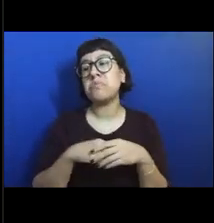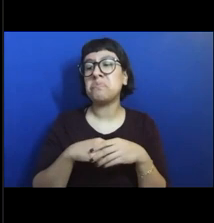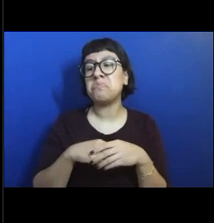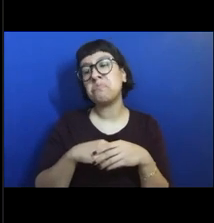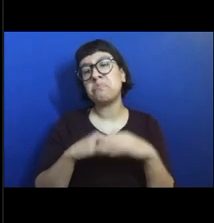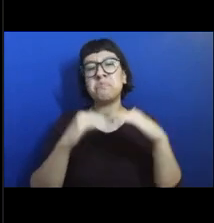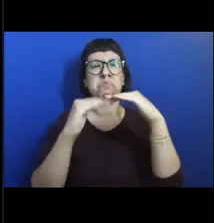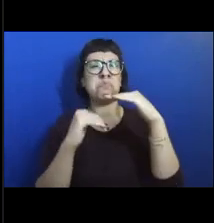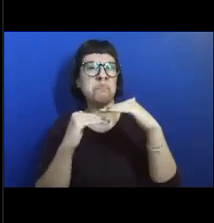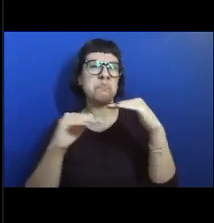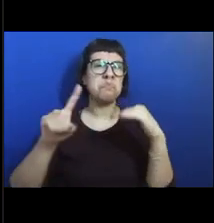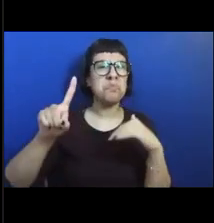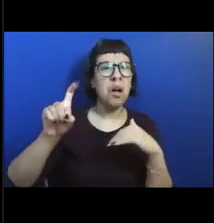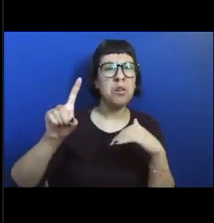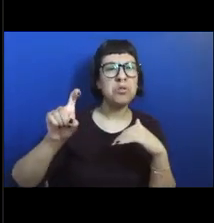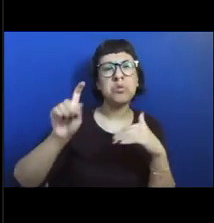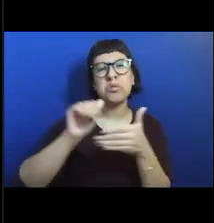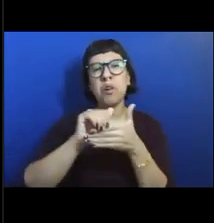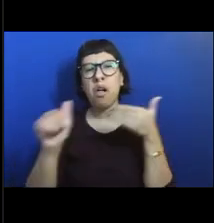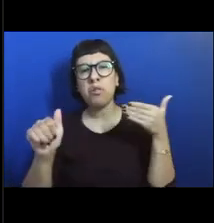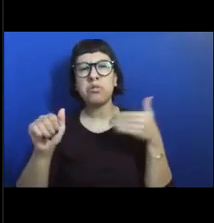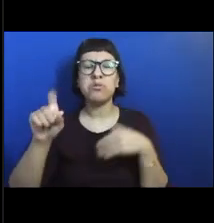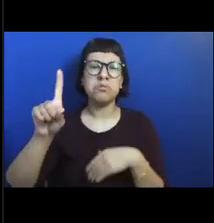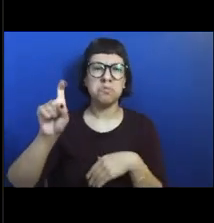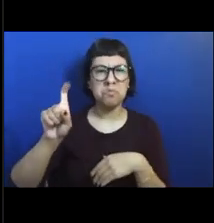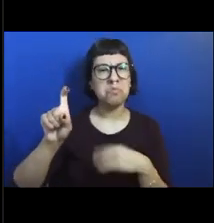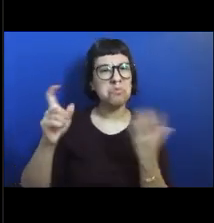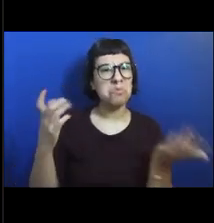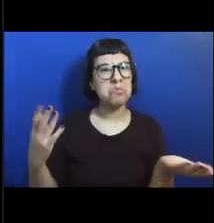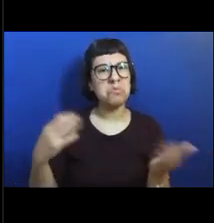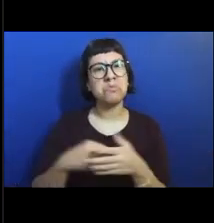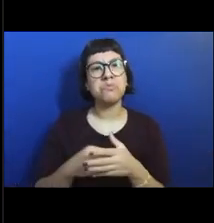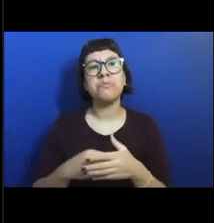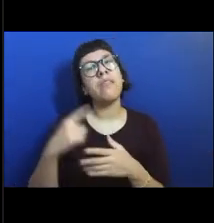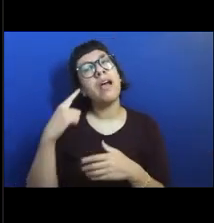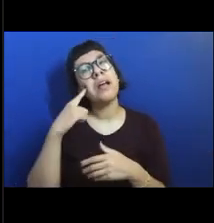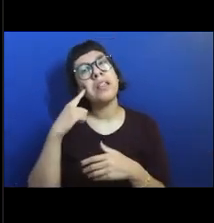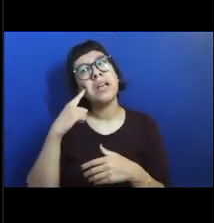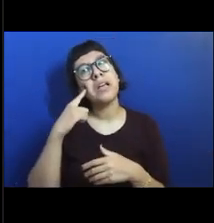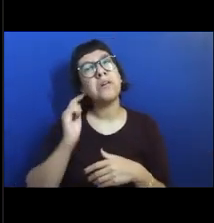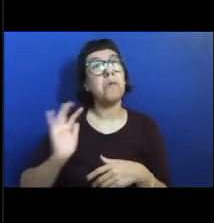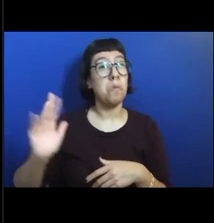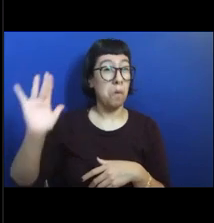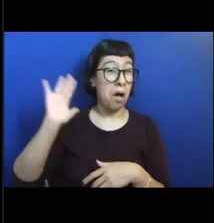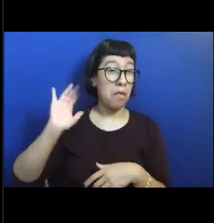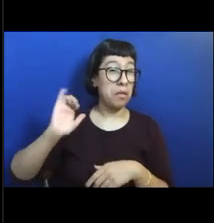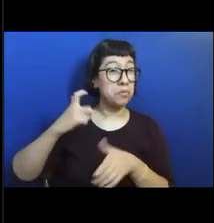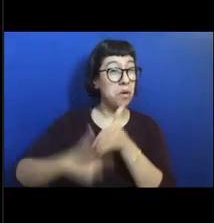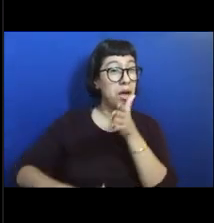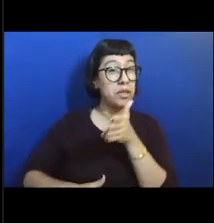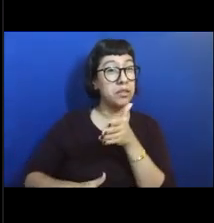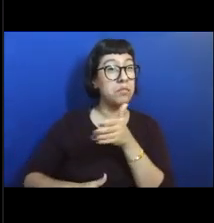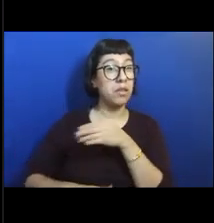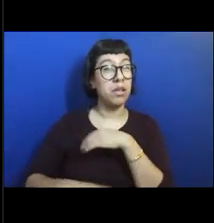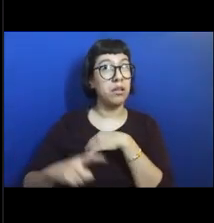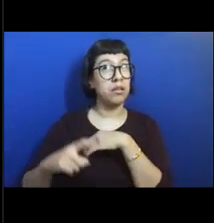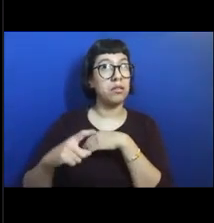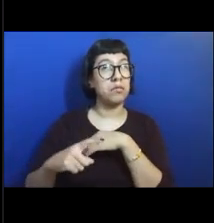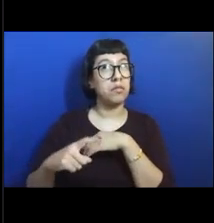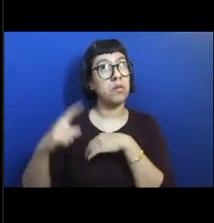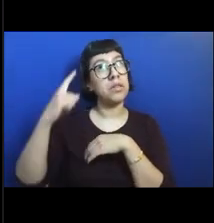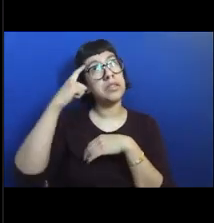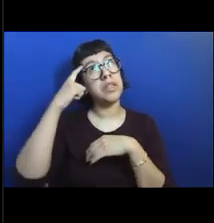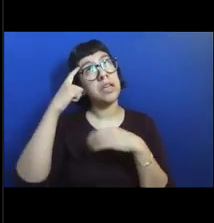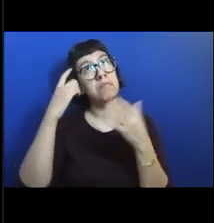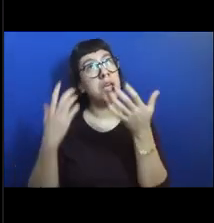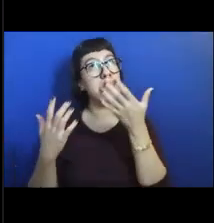under $100 or right around $100. That may have been some time ago, but I remember thinking back in my head, I want to say maybe